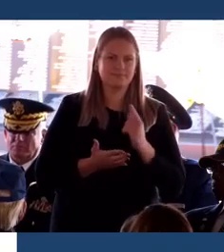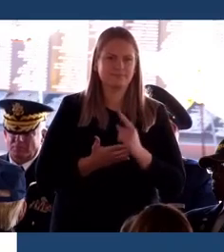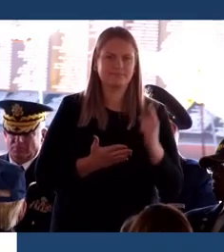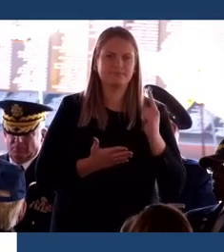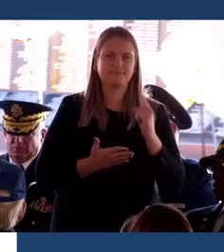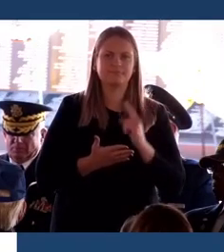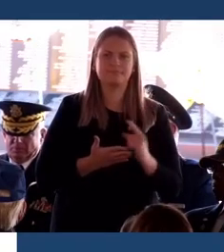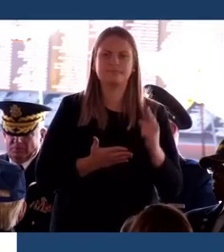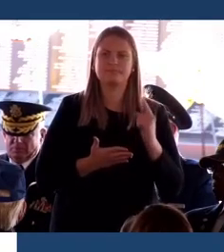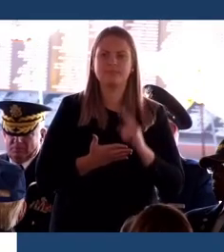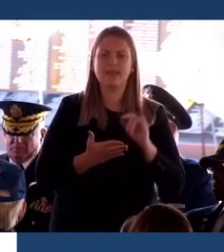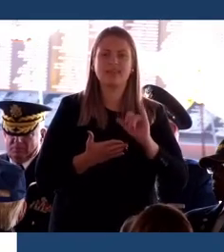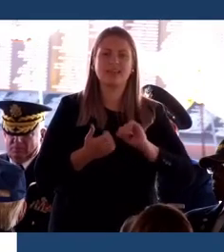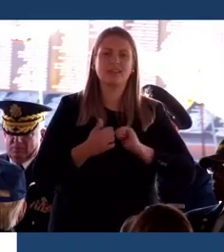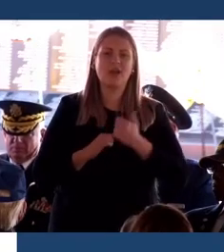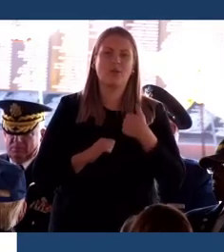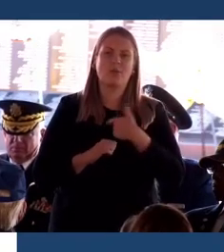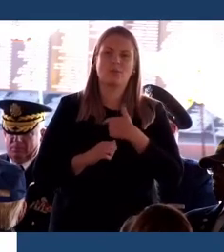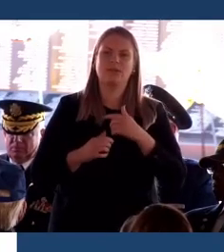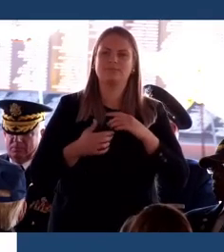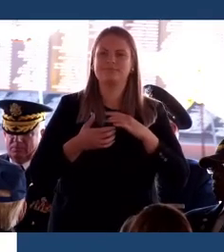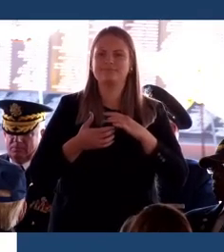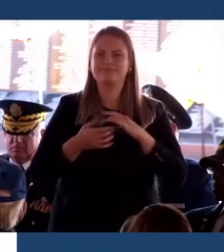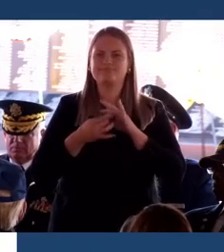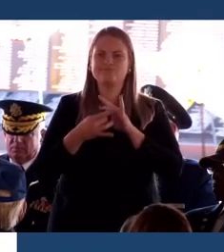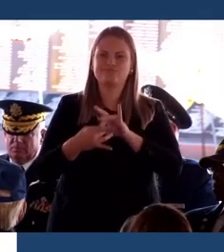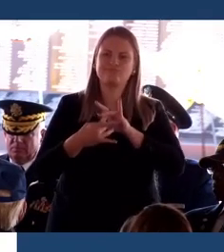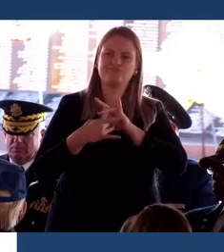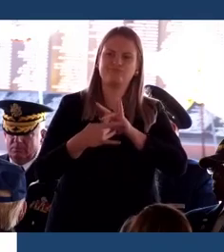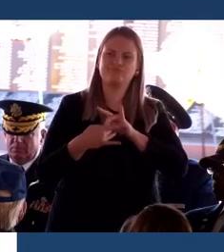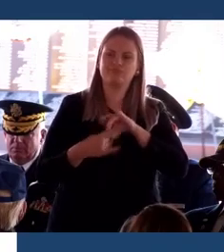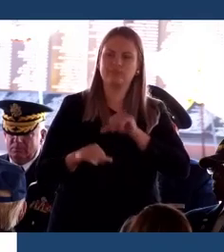how we keep community with each other.